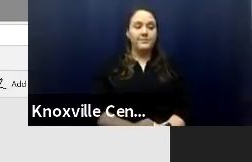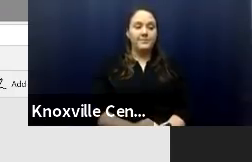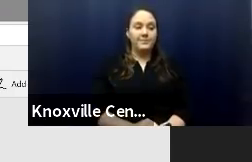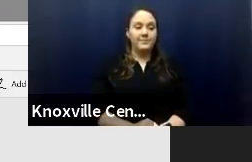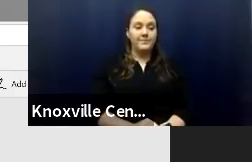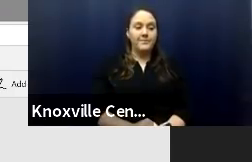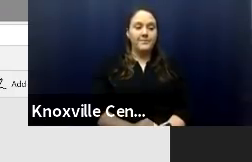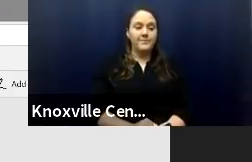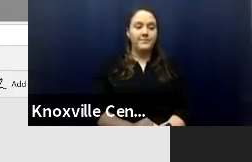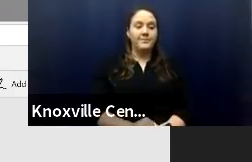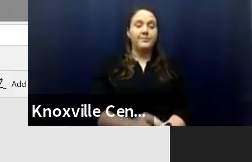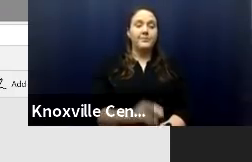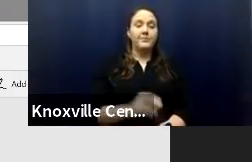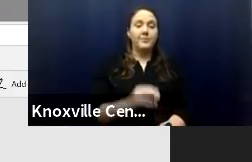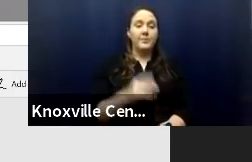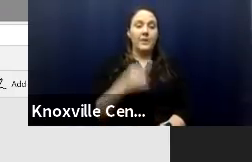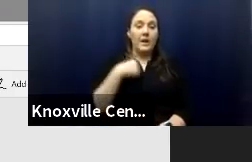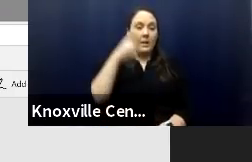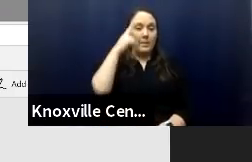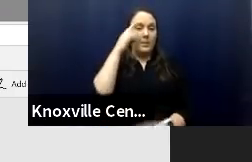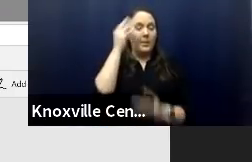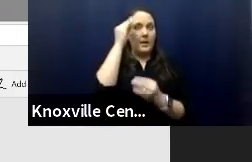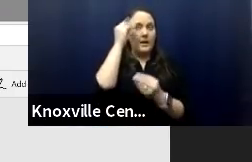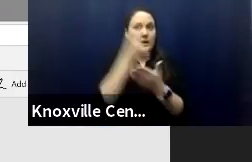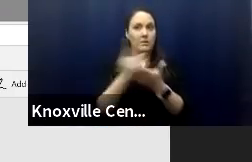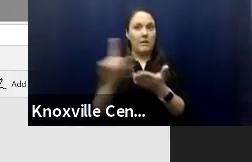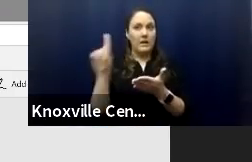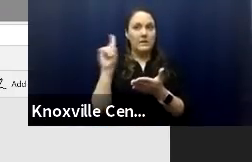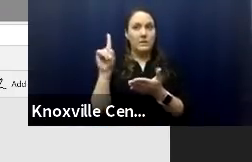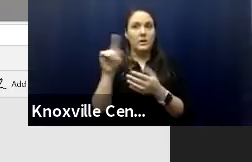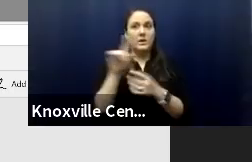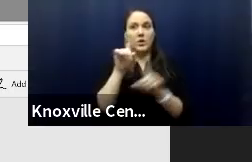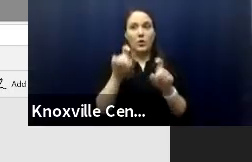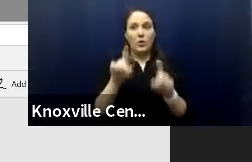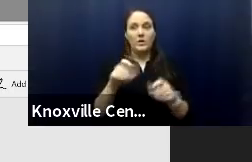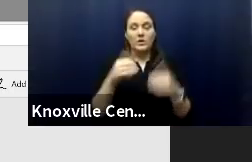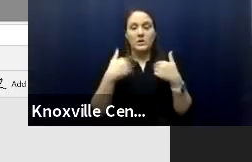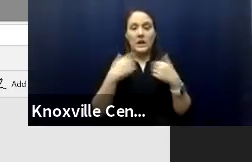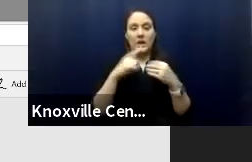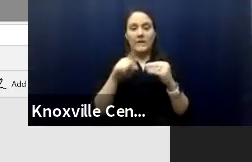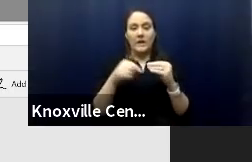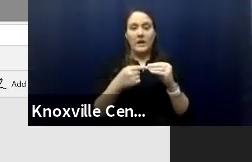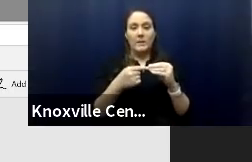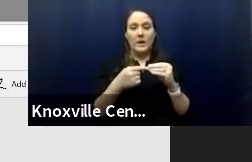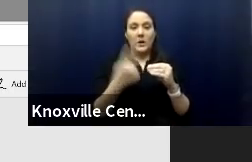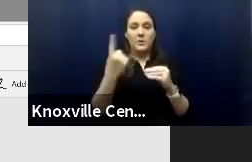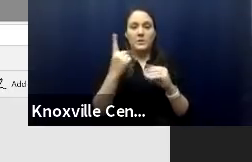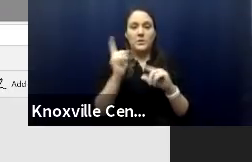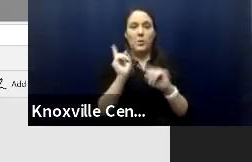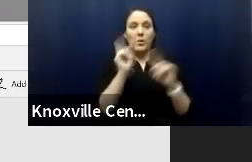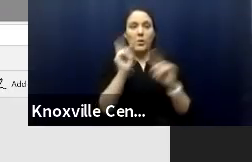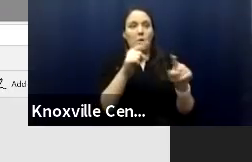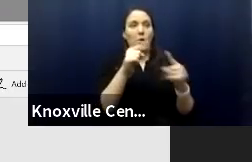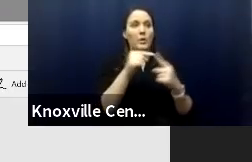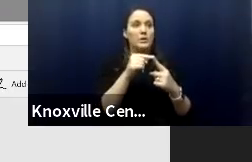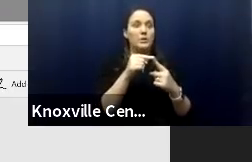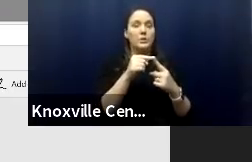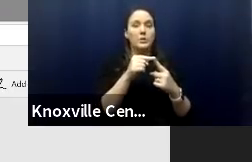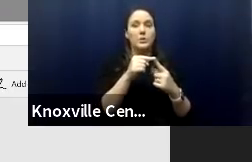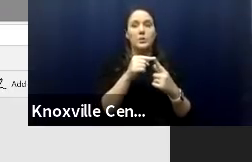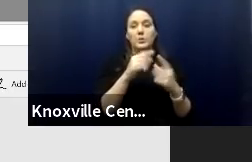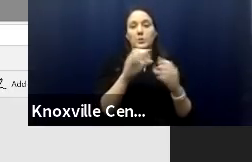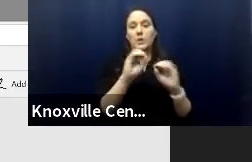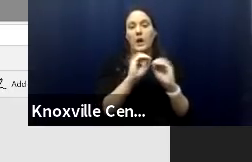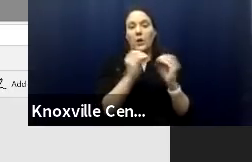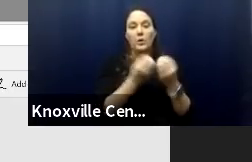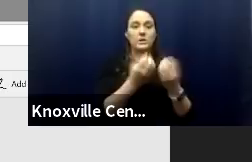just thinking through the last week, questions I've had about, somebody going to some organization that